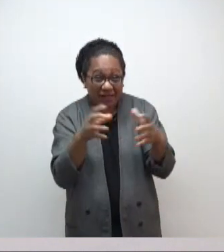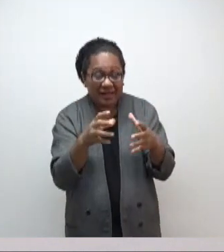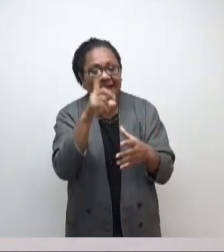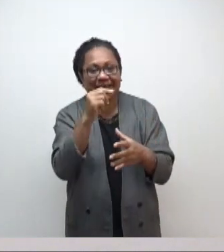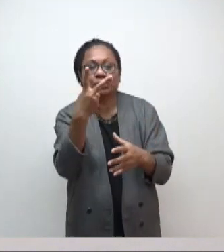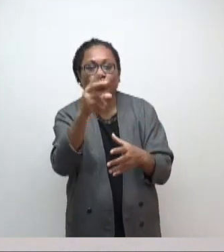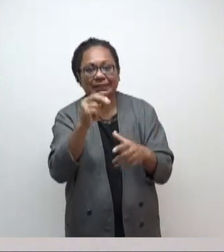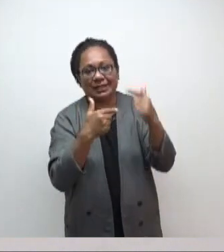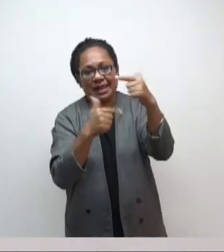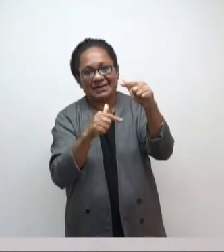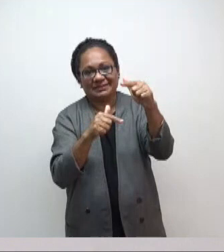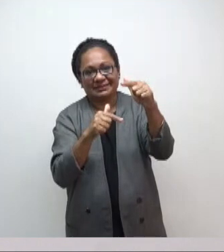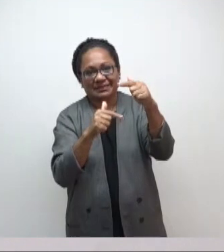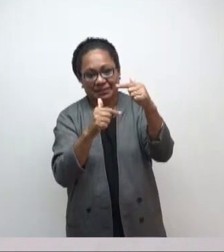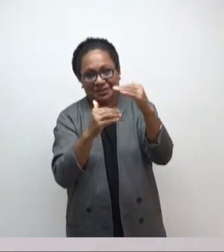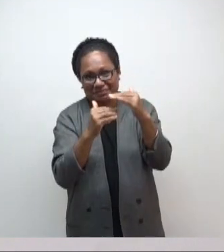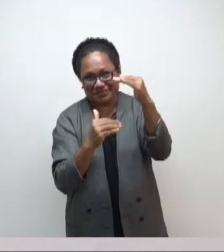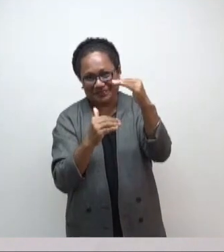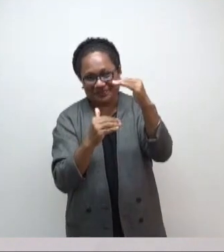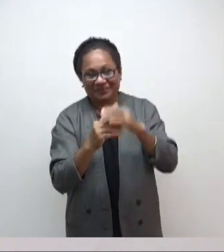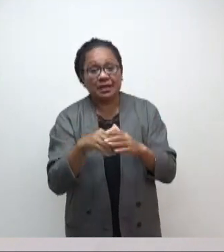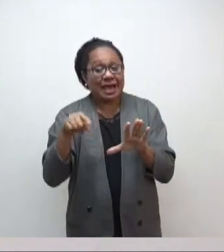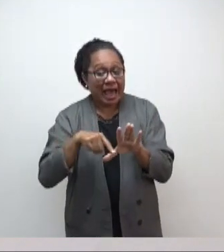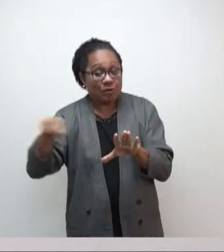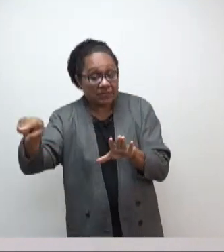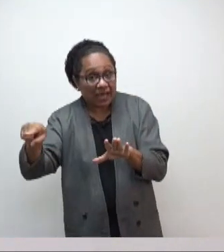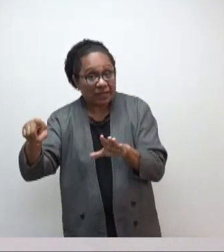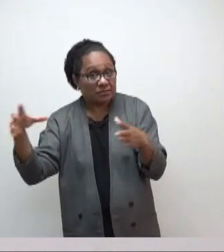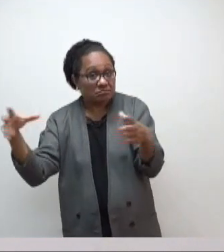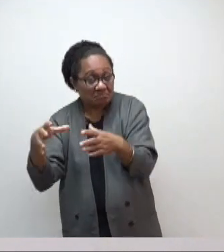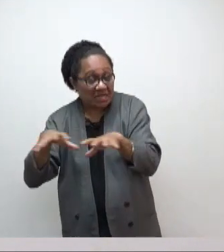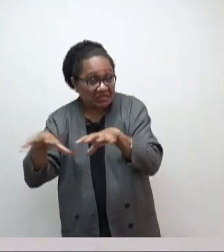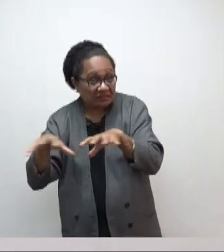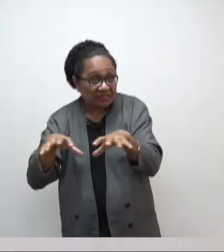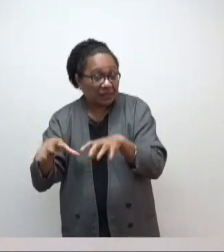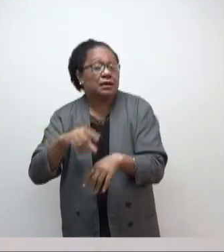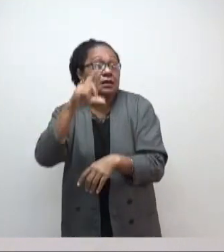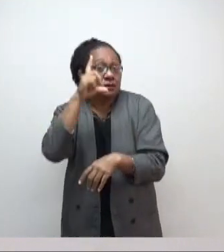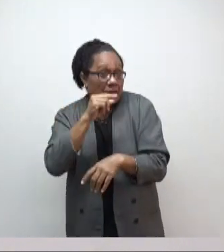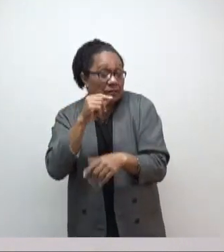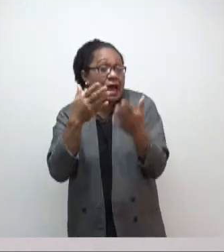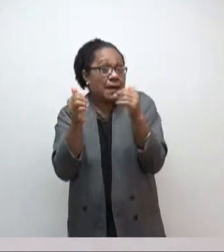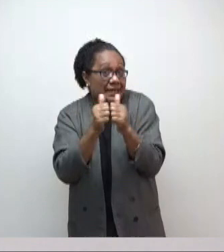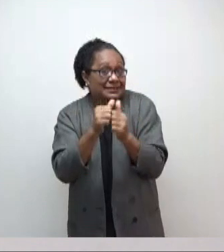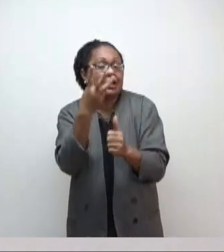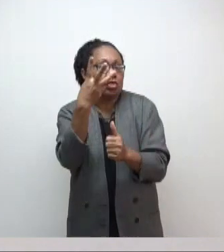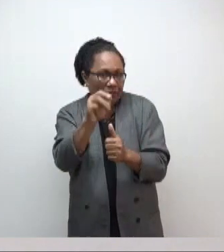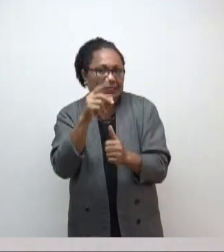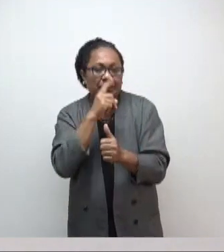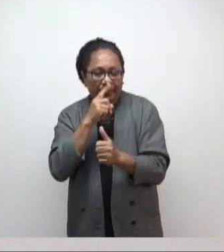homes. For outdoor venues, we will allow gathering of up to 30 people.